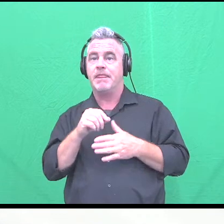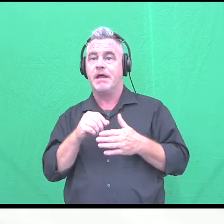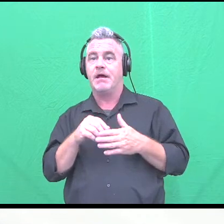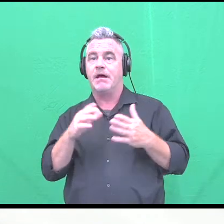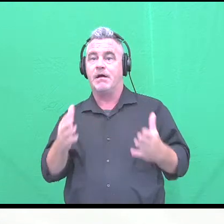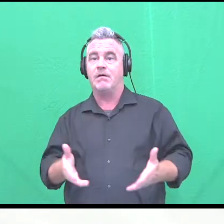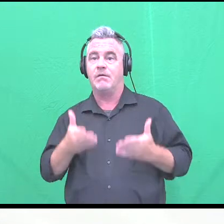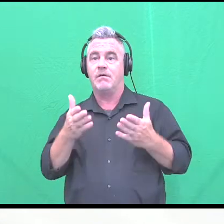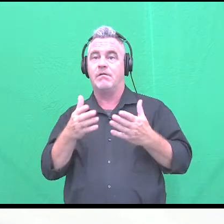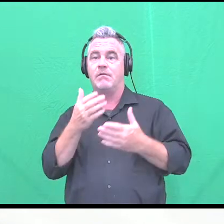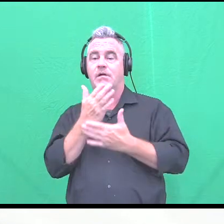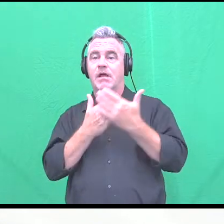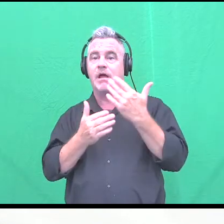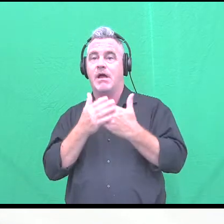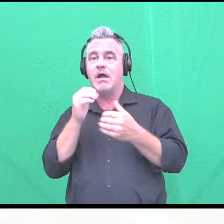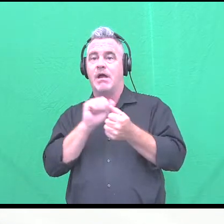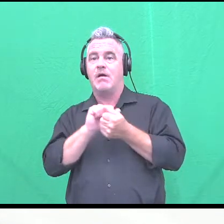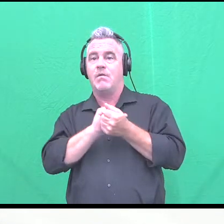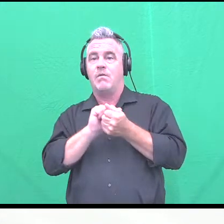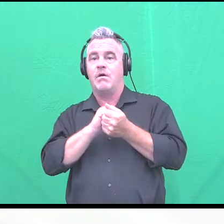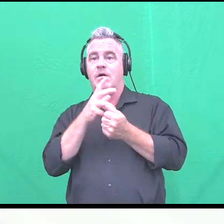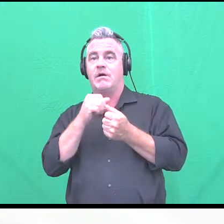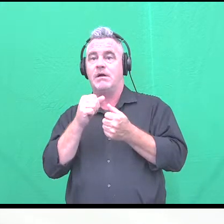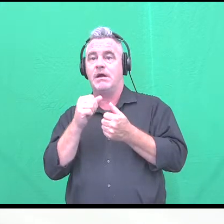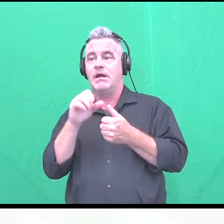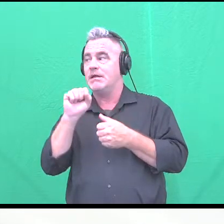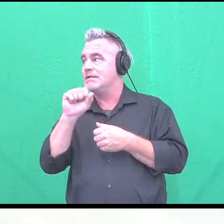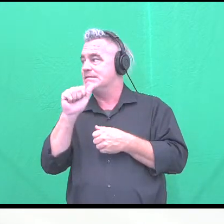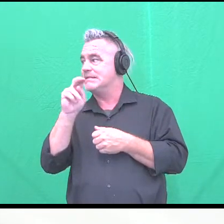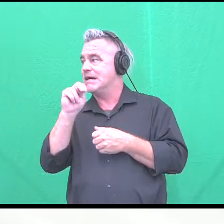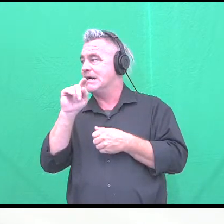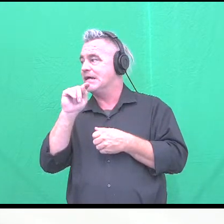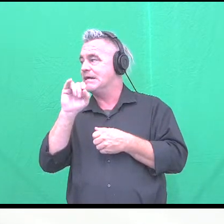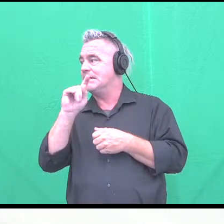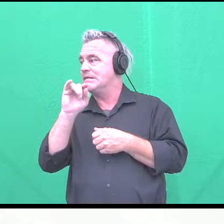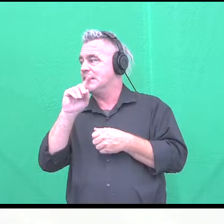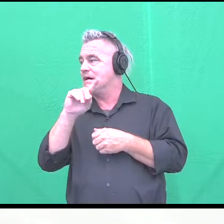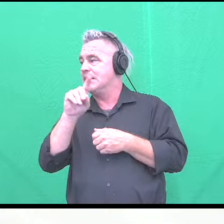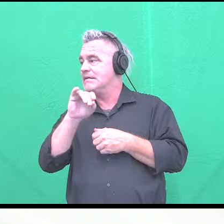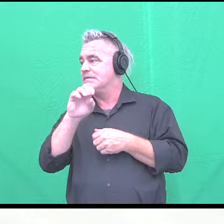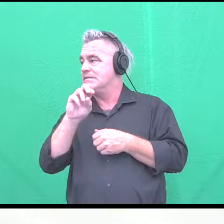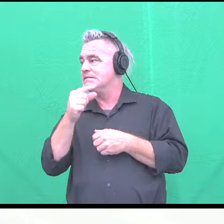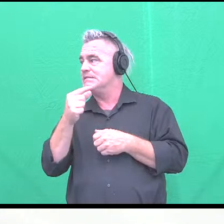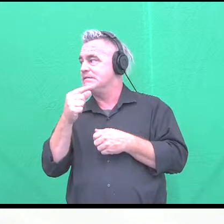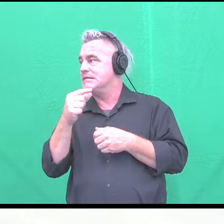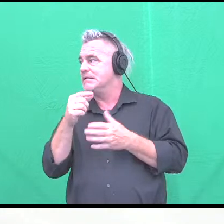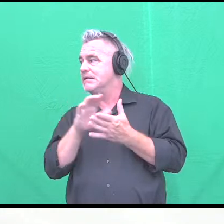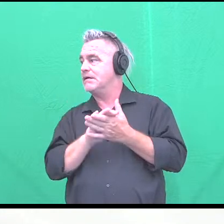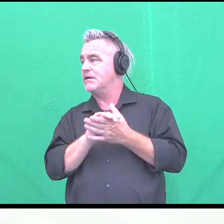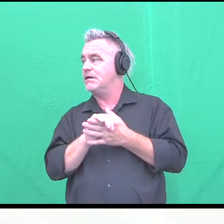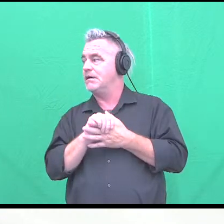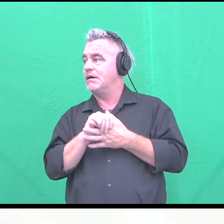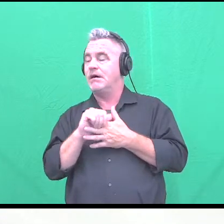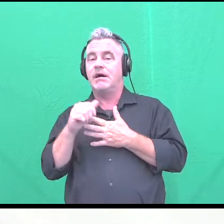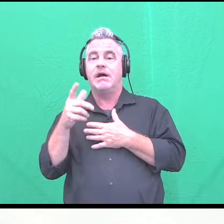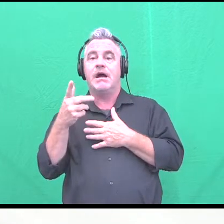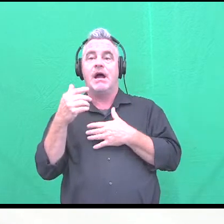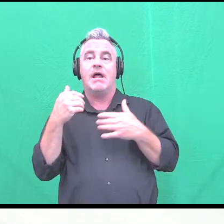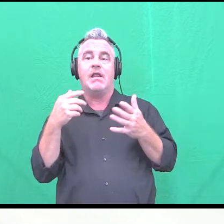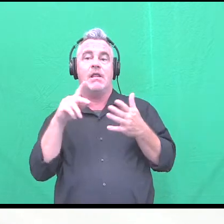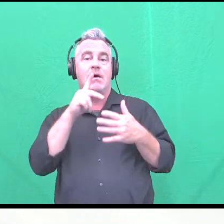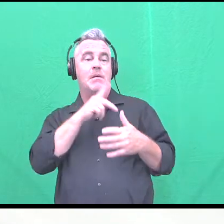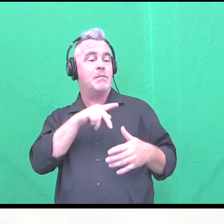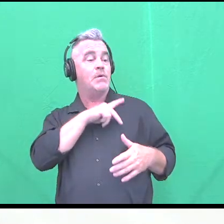hand washing and sanitizing routines, again, just teaching that good personal health and hygiene, as